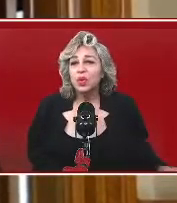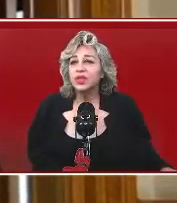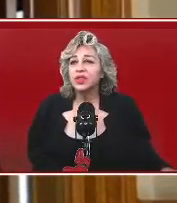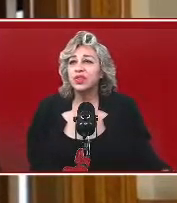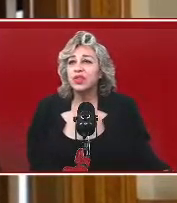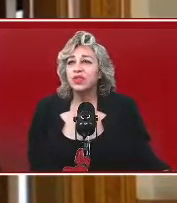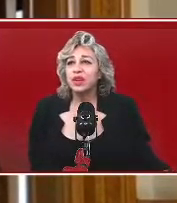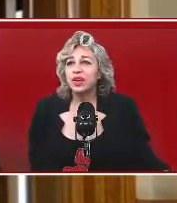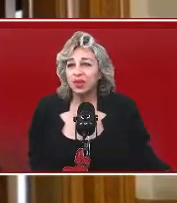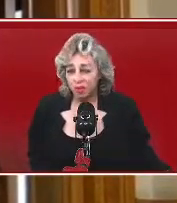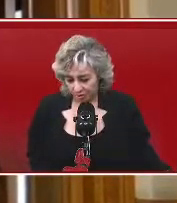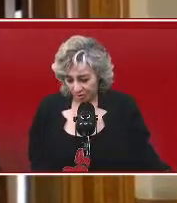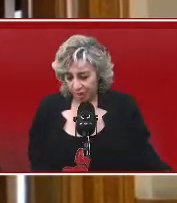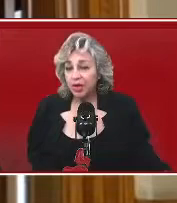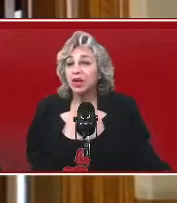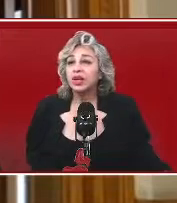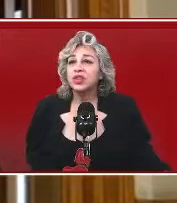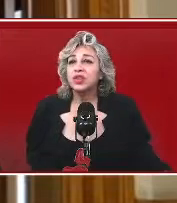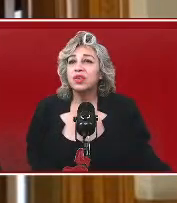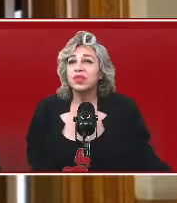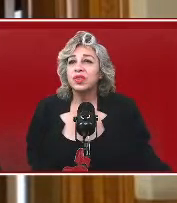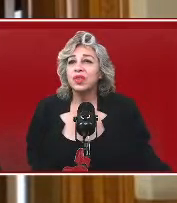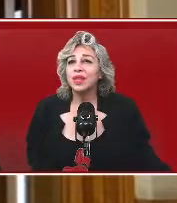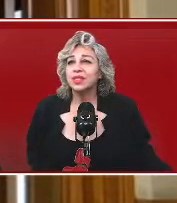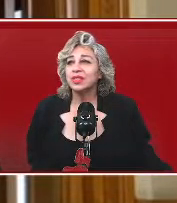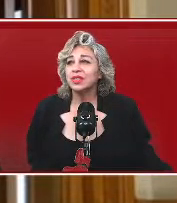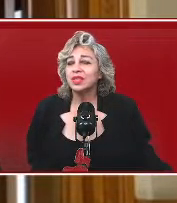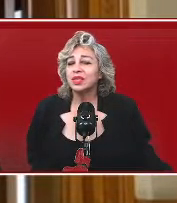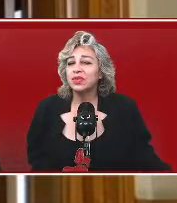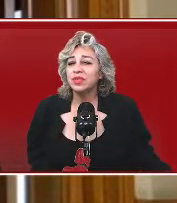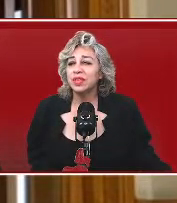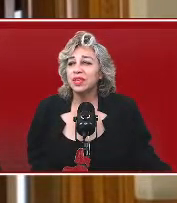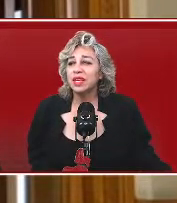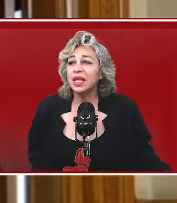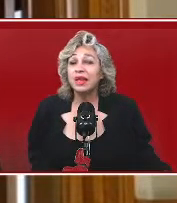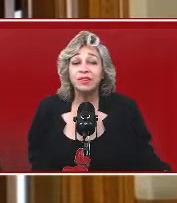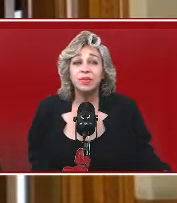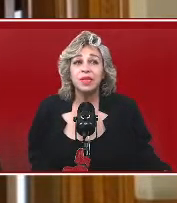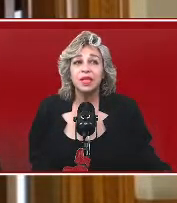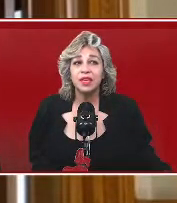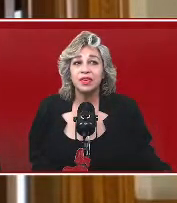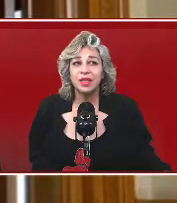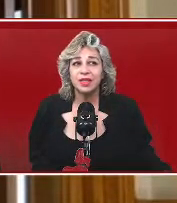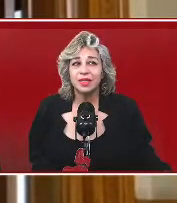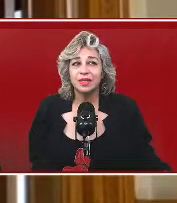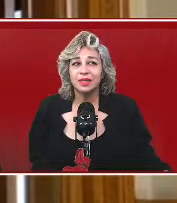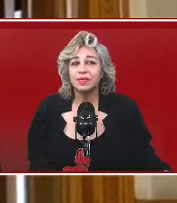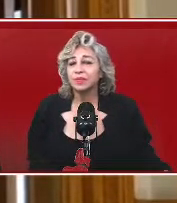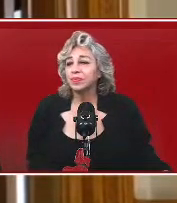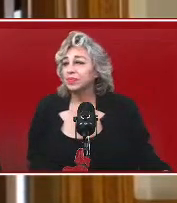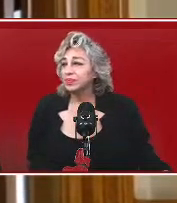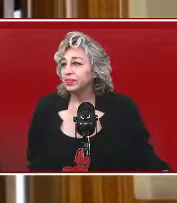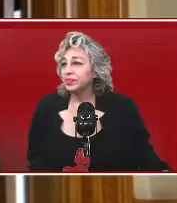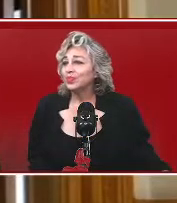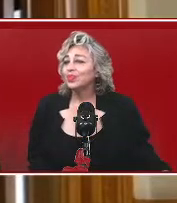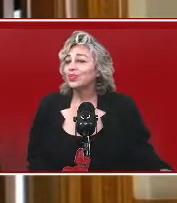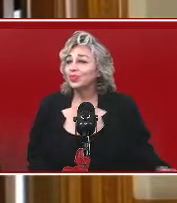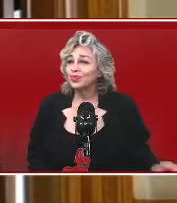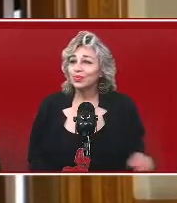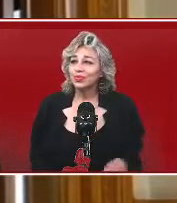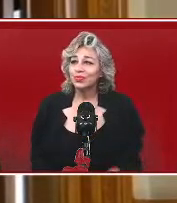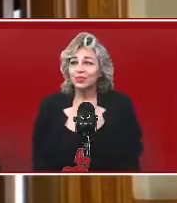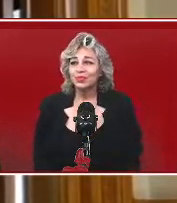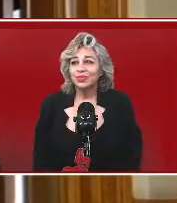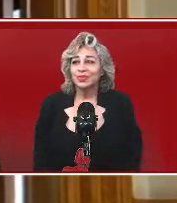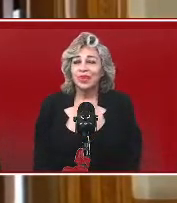we're going to 11 turn over millones de becas. the grants to the students, 11 million grants A